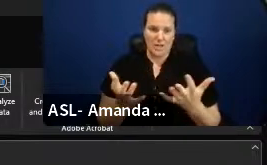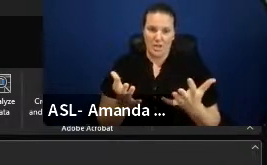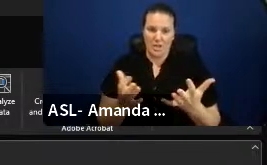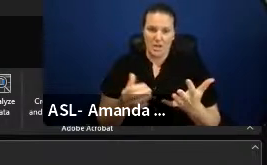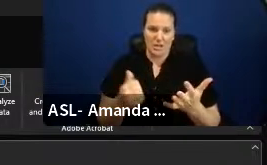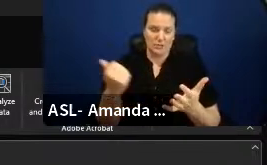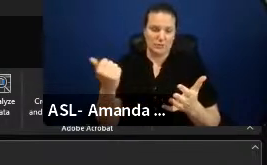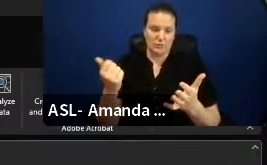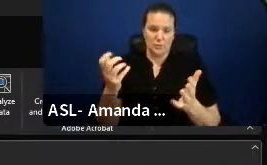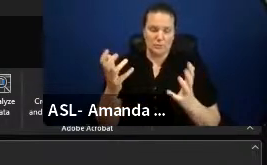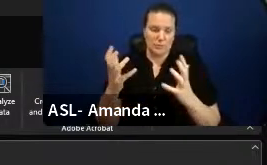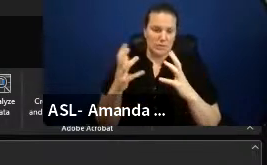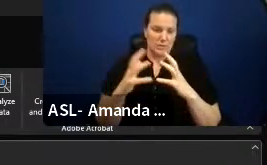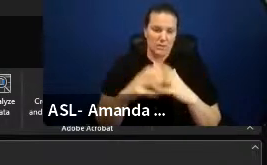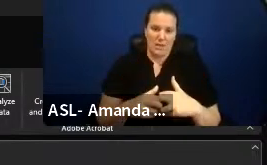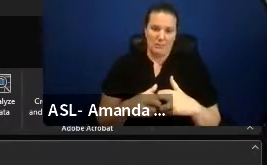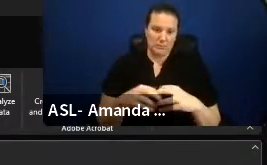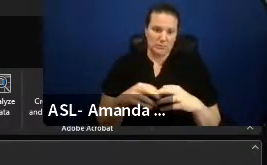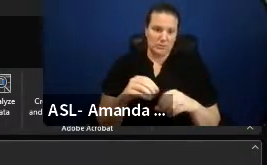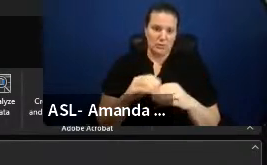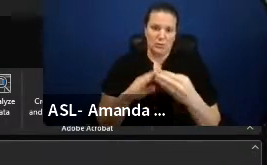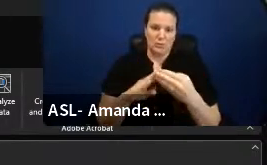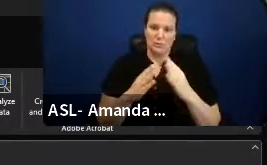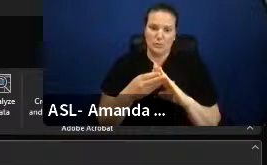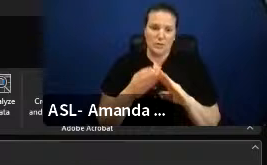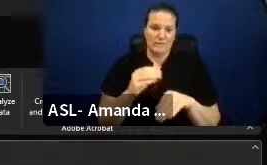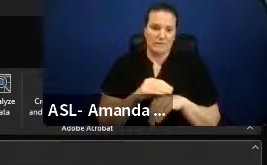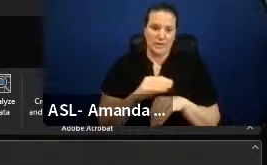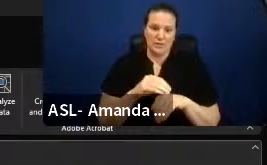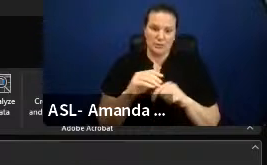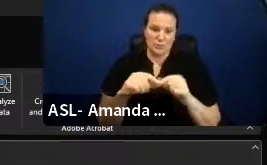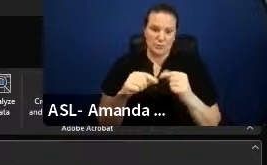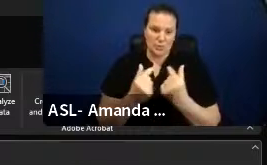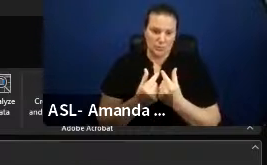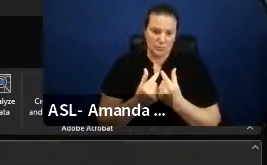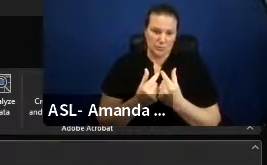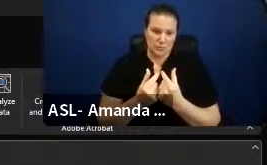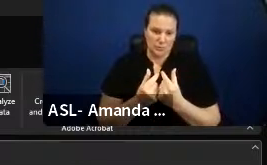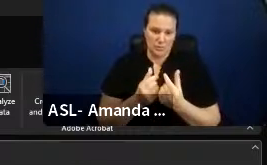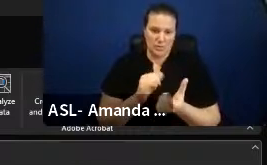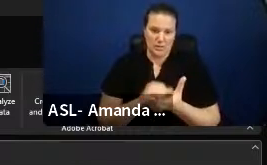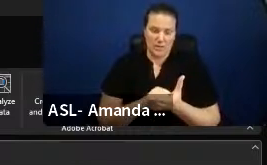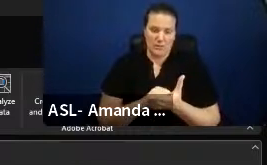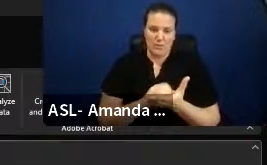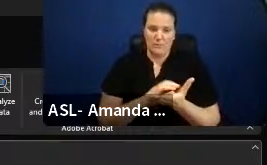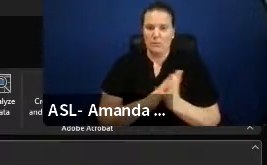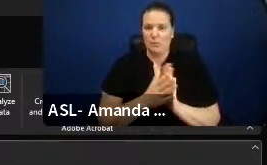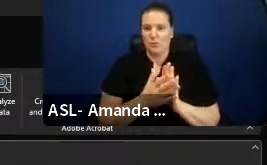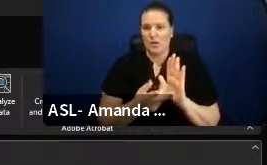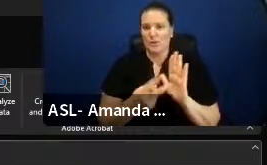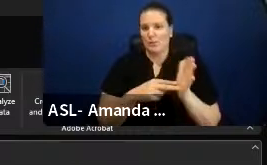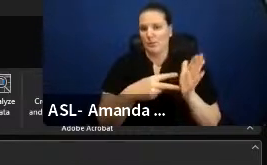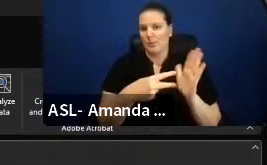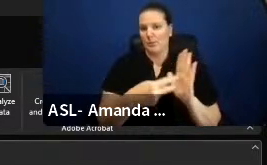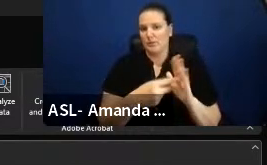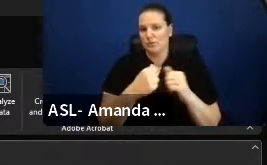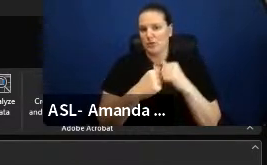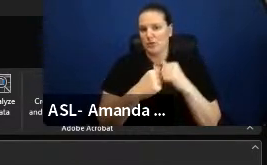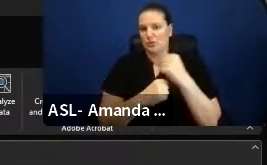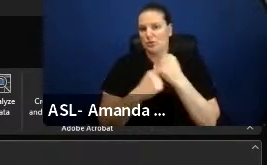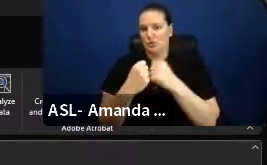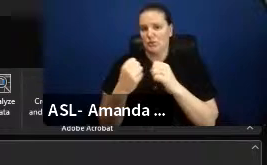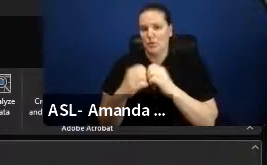probably collapse into the community advisory group, and it will get repurposed, restructured. But some of